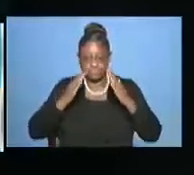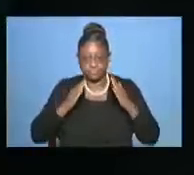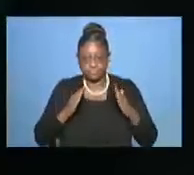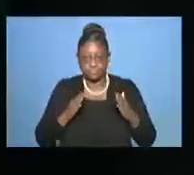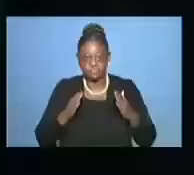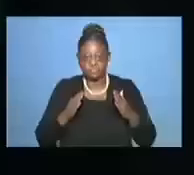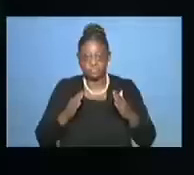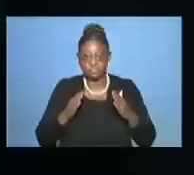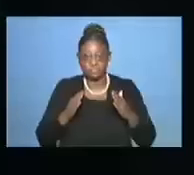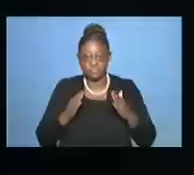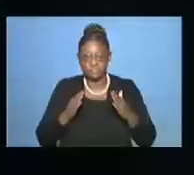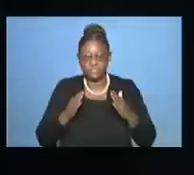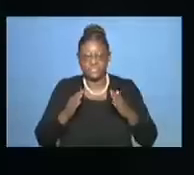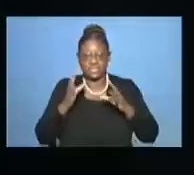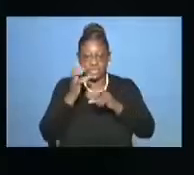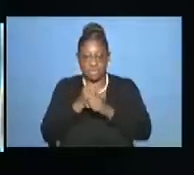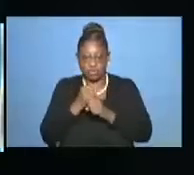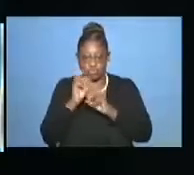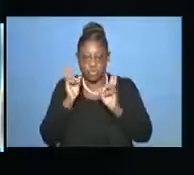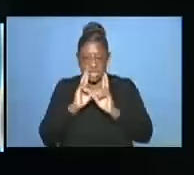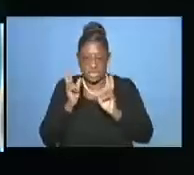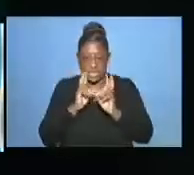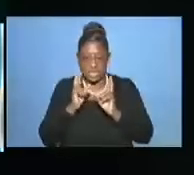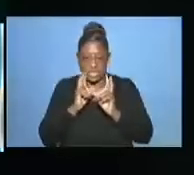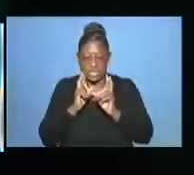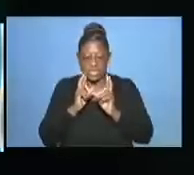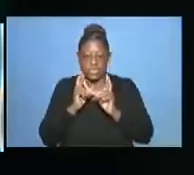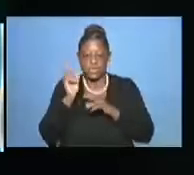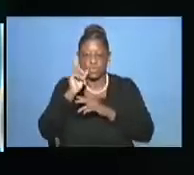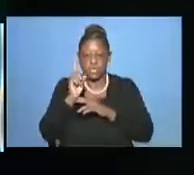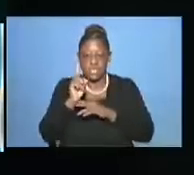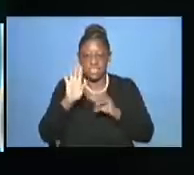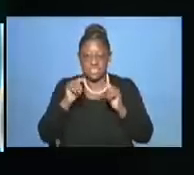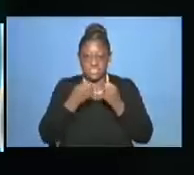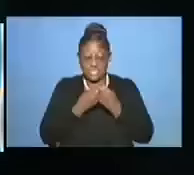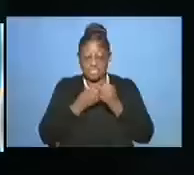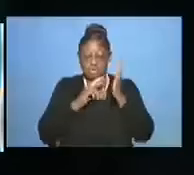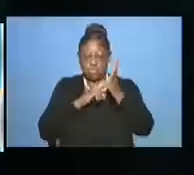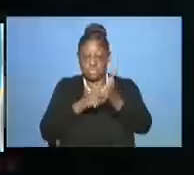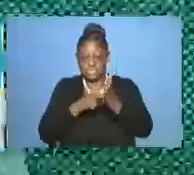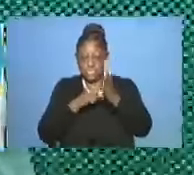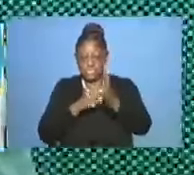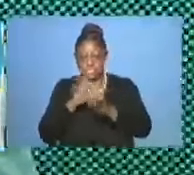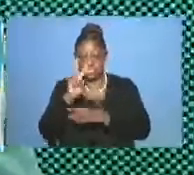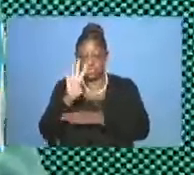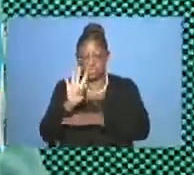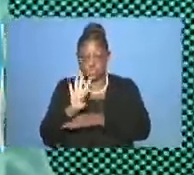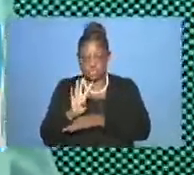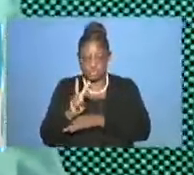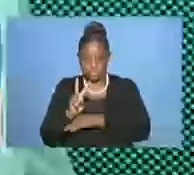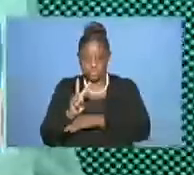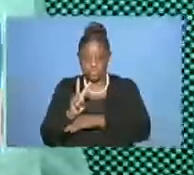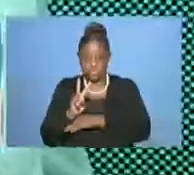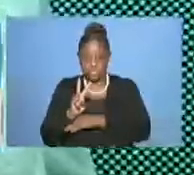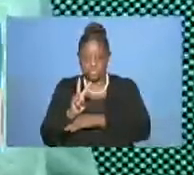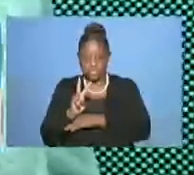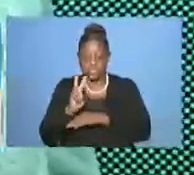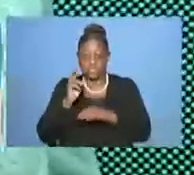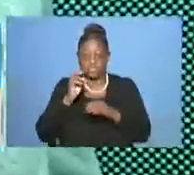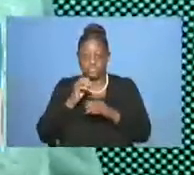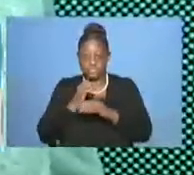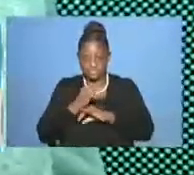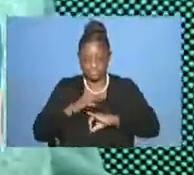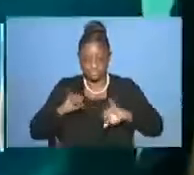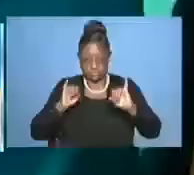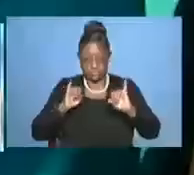international tournament. The Bahamas Boxing Federation yesterday officially revealing the team that will represent the 242 at the Burt Perry Boxing